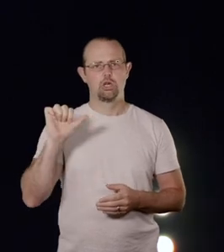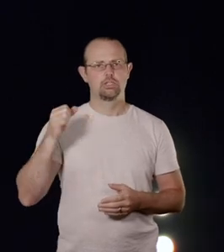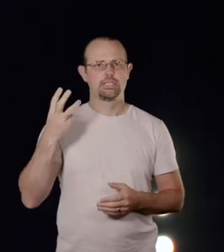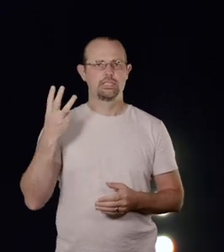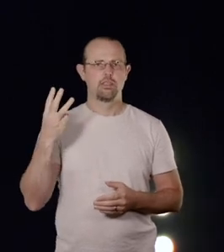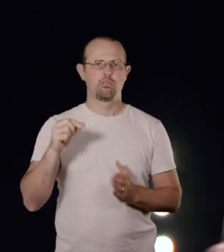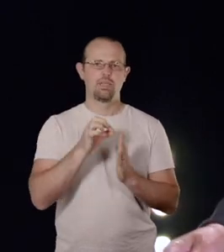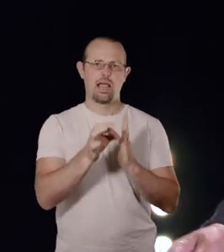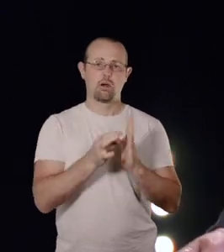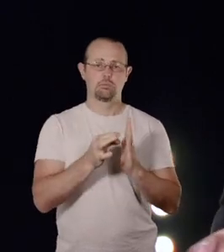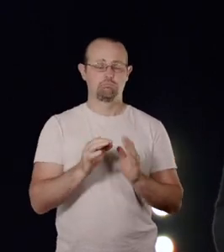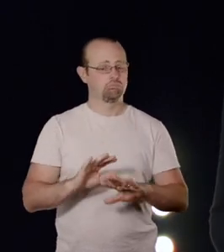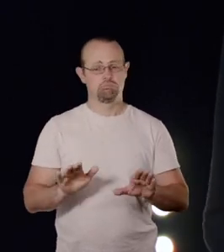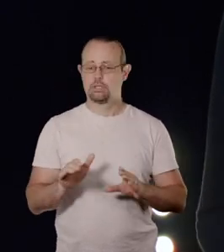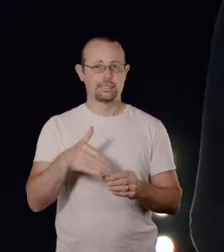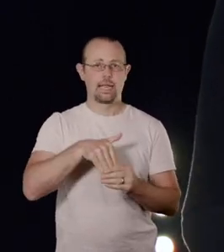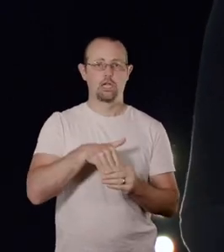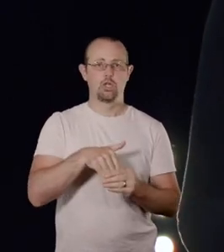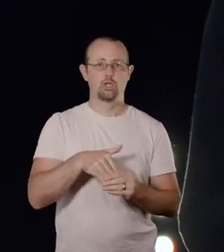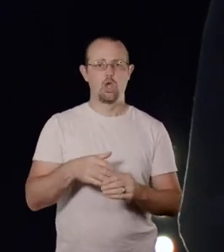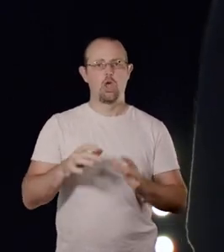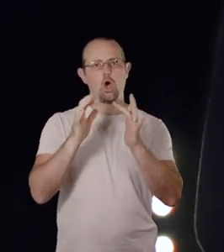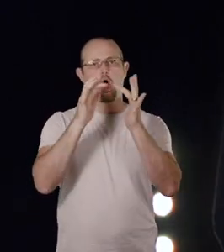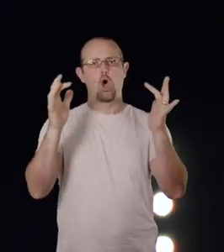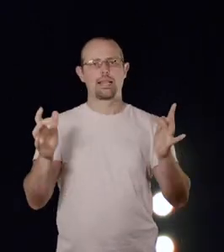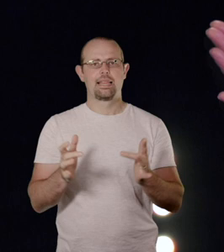groups. And would you believe it? We have got, I